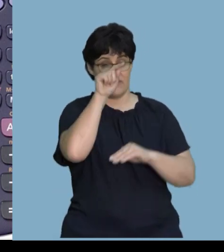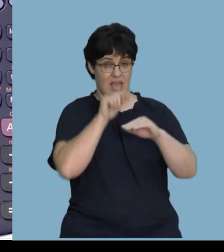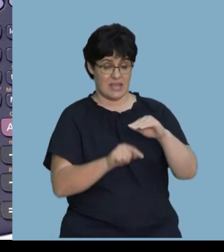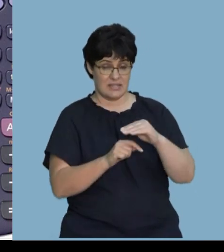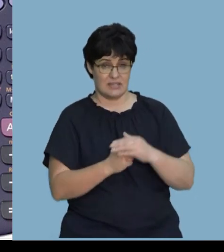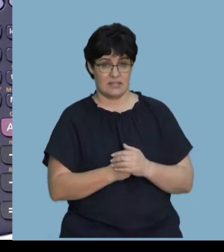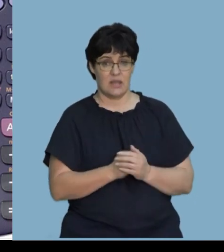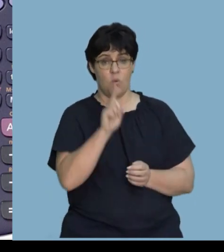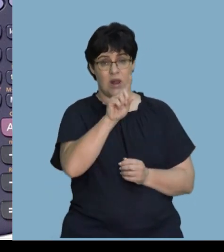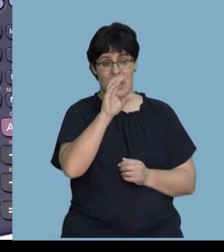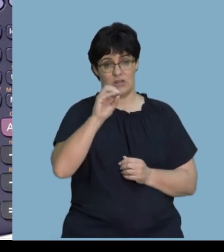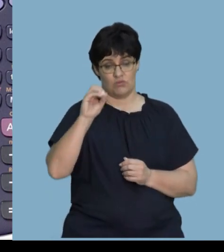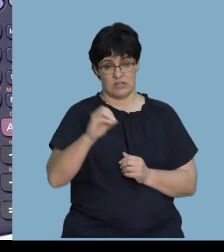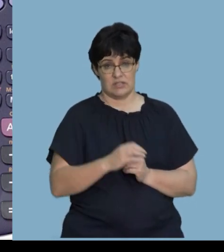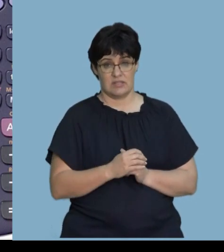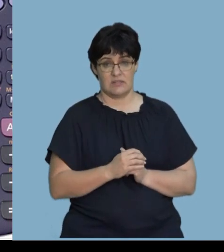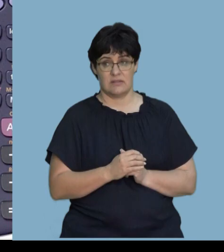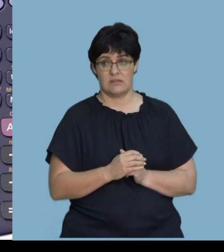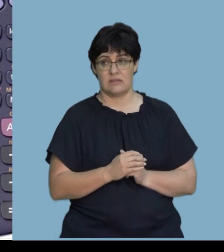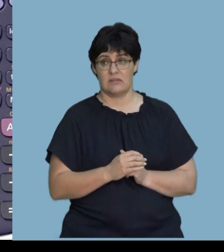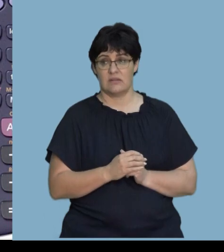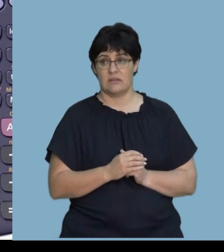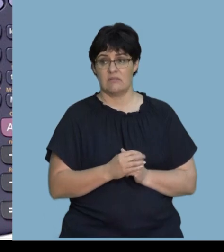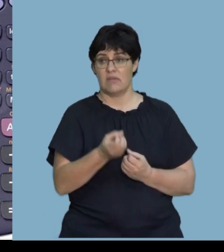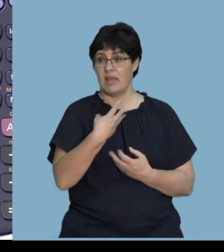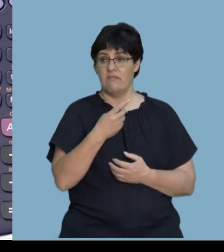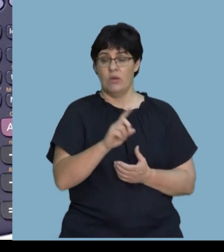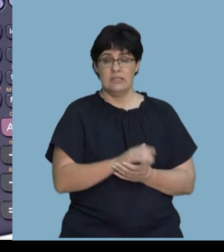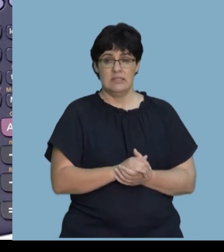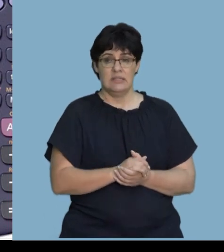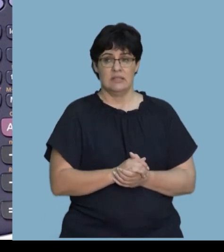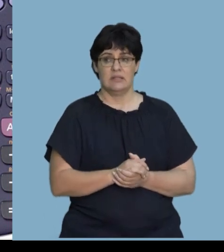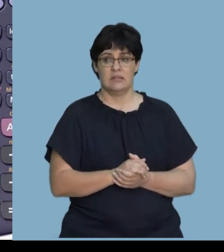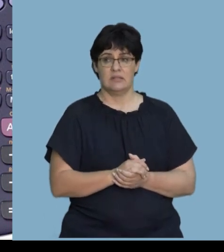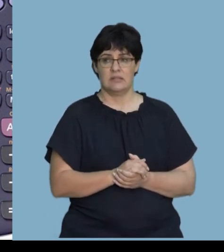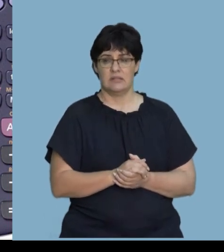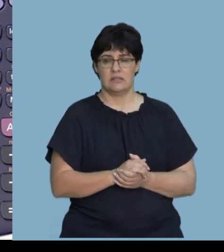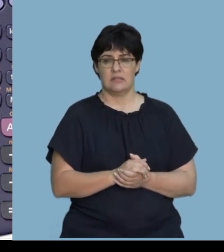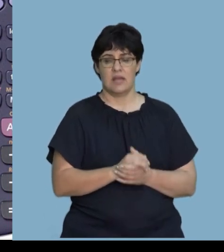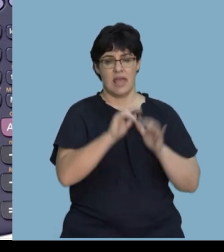100, okay? This gives us that, which is 8